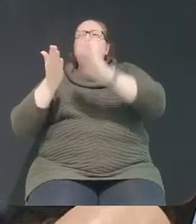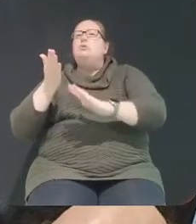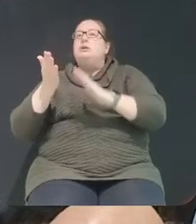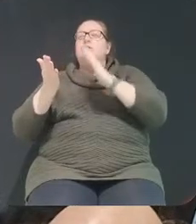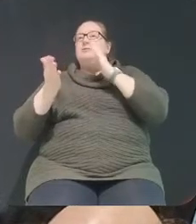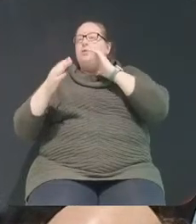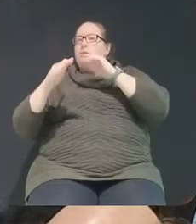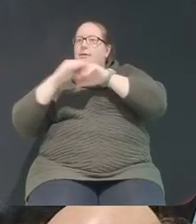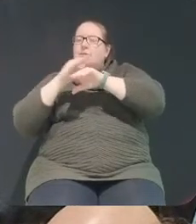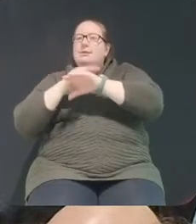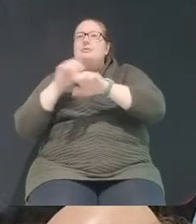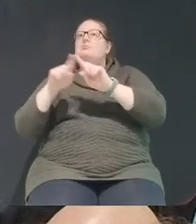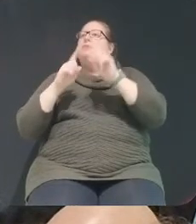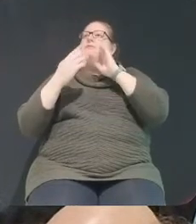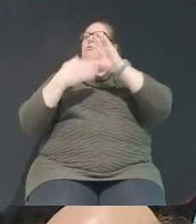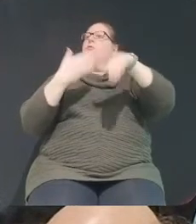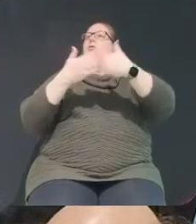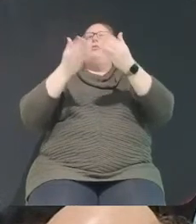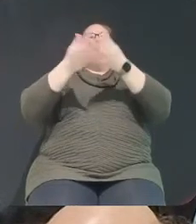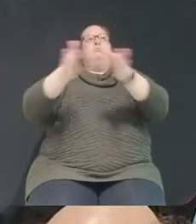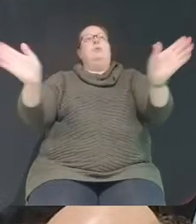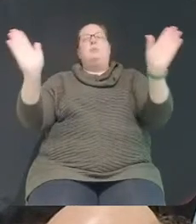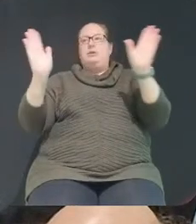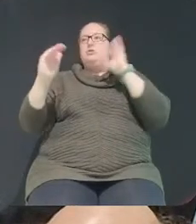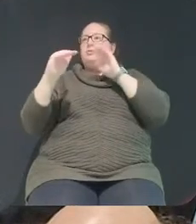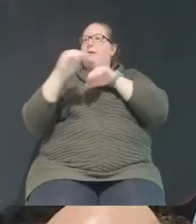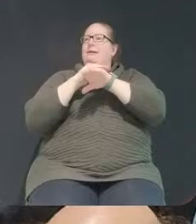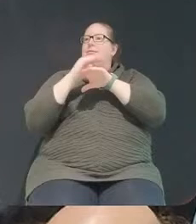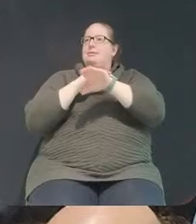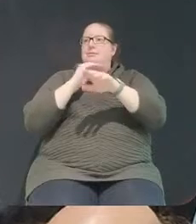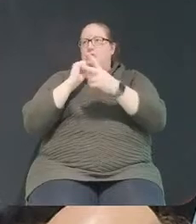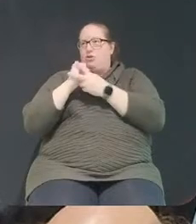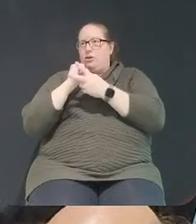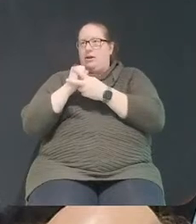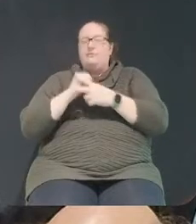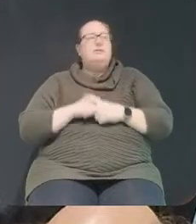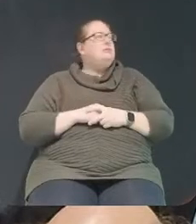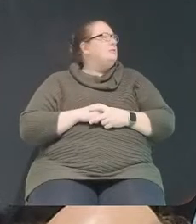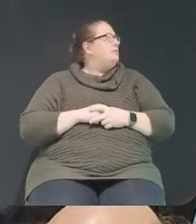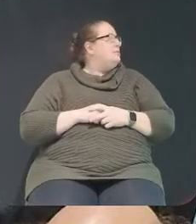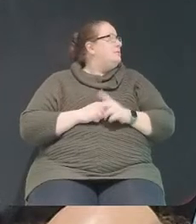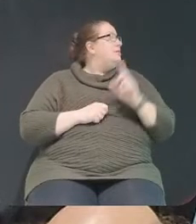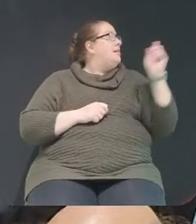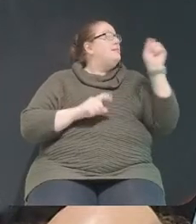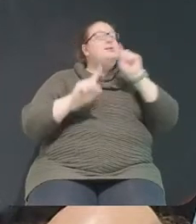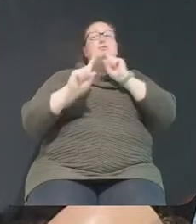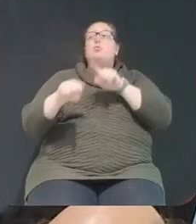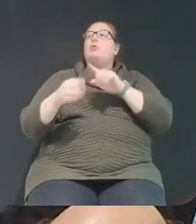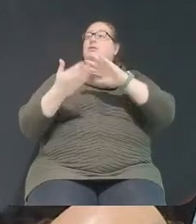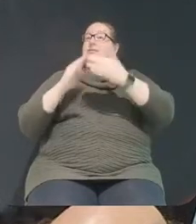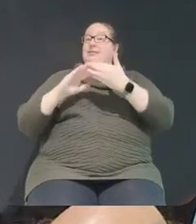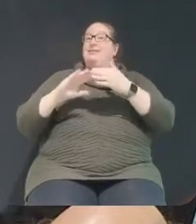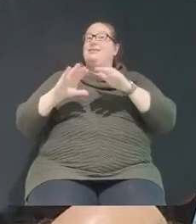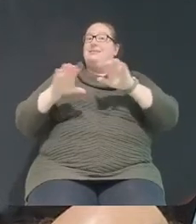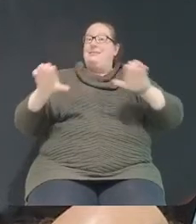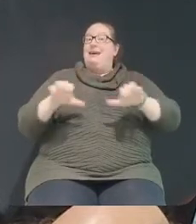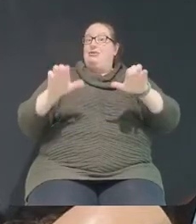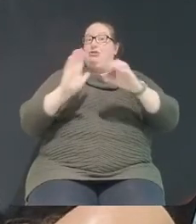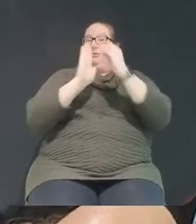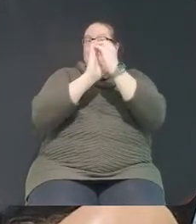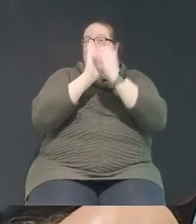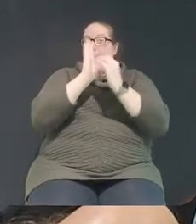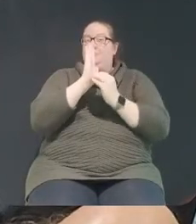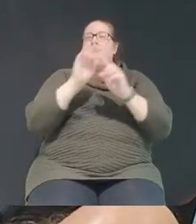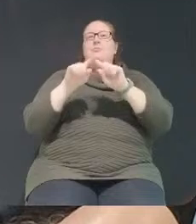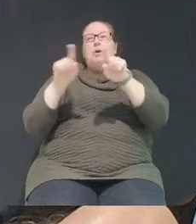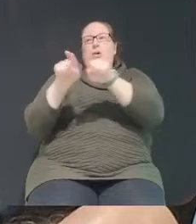public with content in the archives. In this report, the city's actions are featured, although it also illustrates how fast